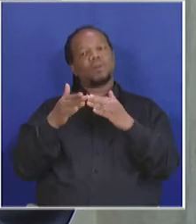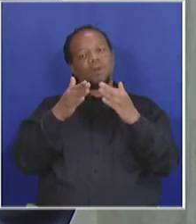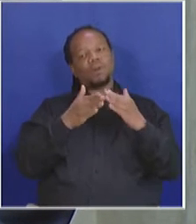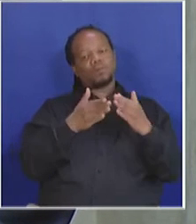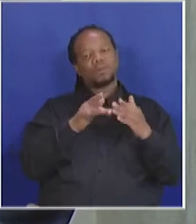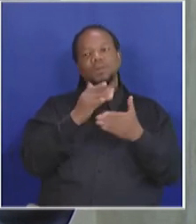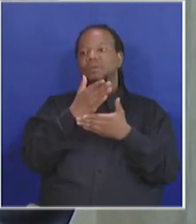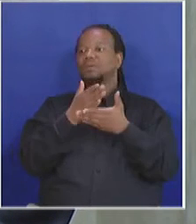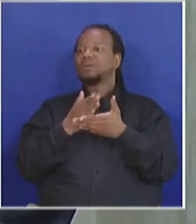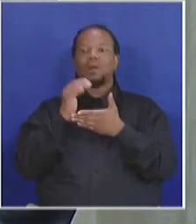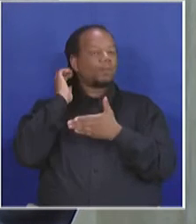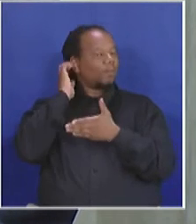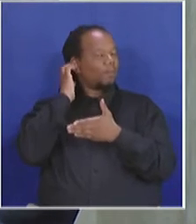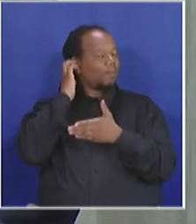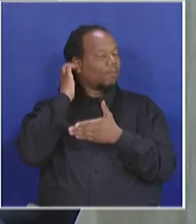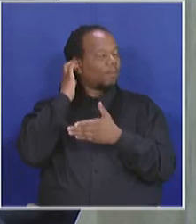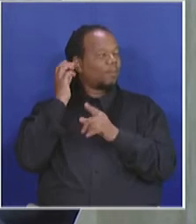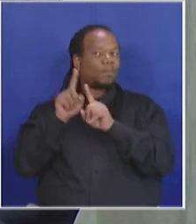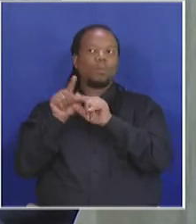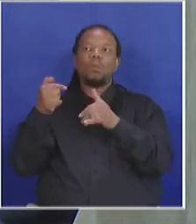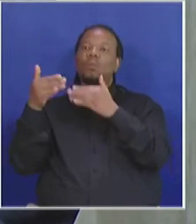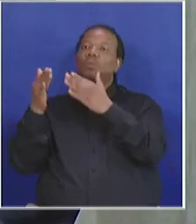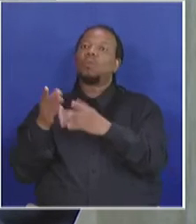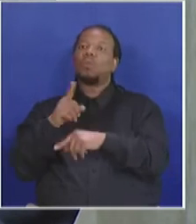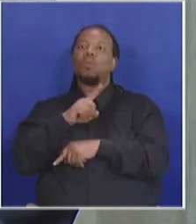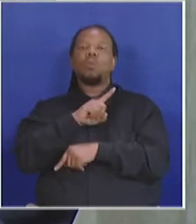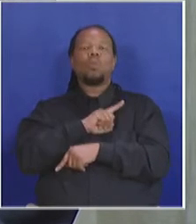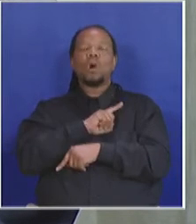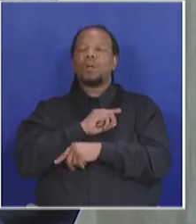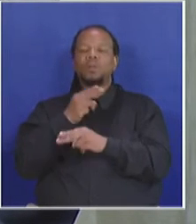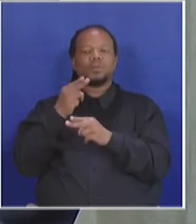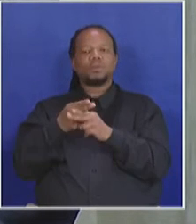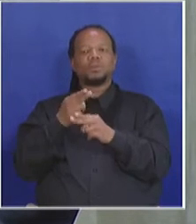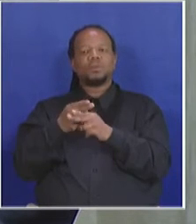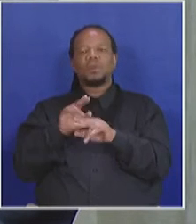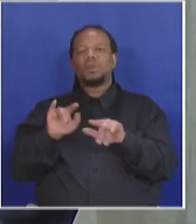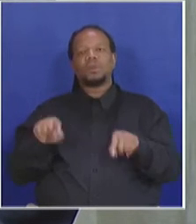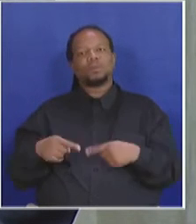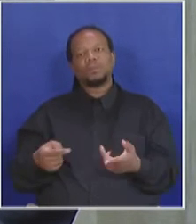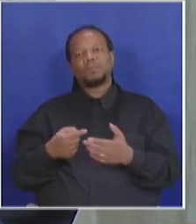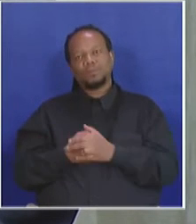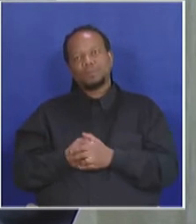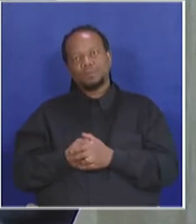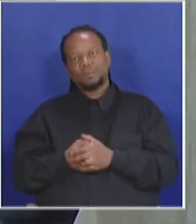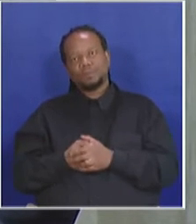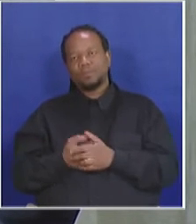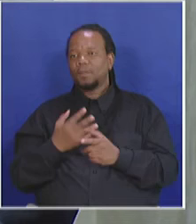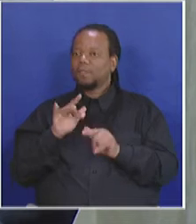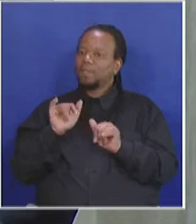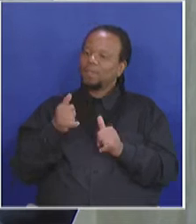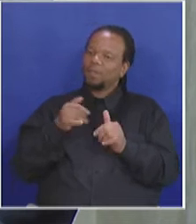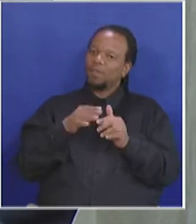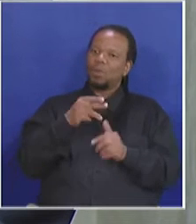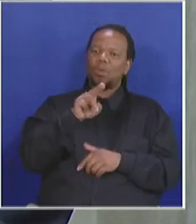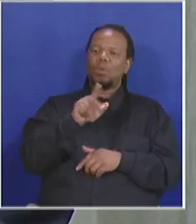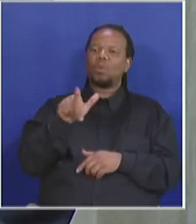some wards in Ulundi. These cannot be occupied because of sanitation incapacitation. No more development can take place in Ulundi